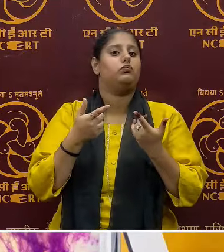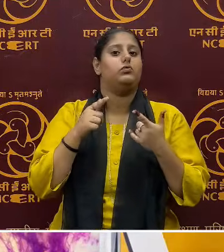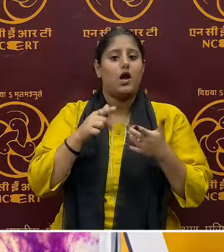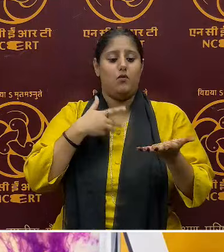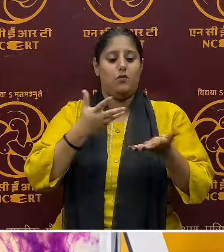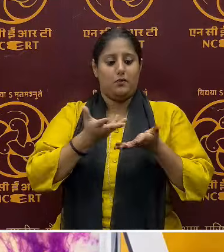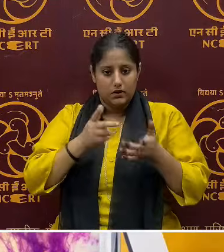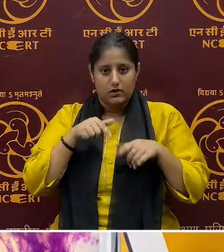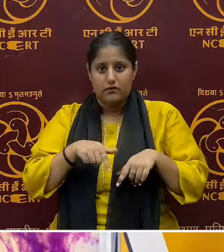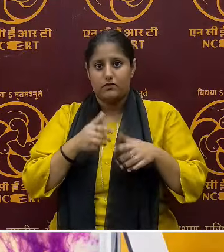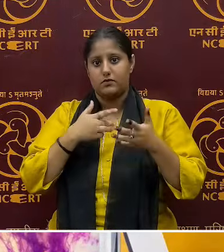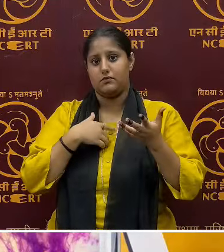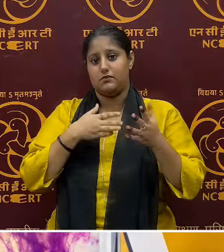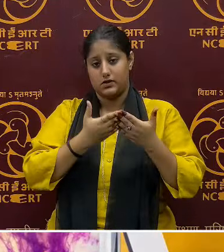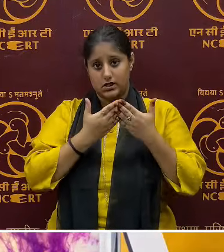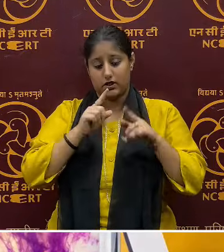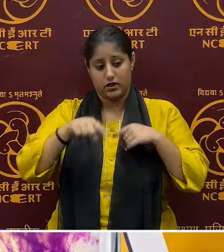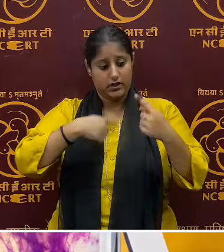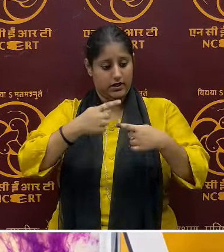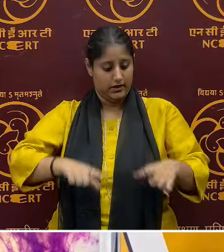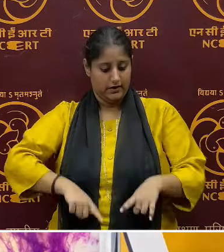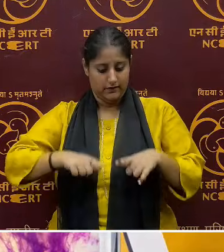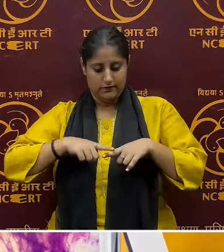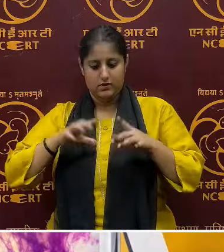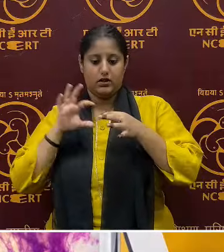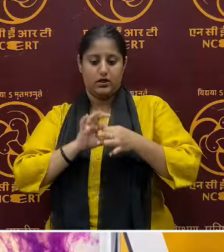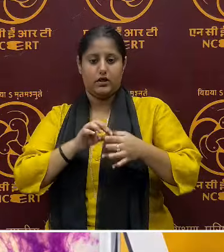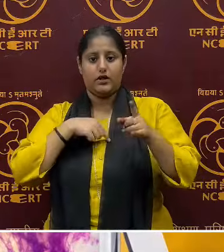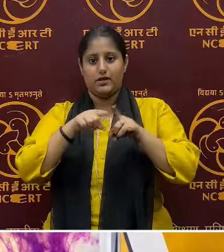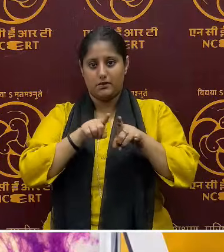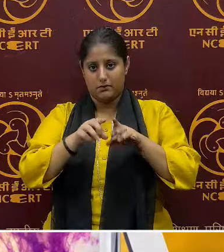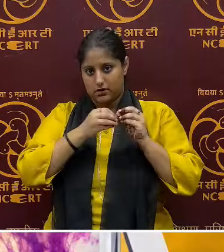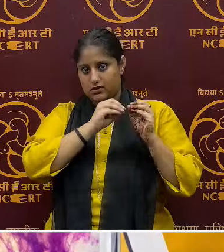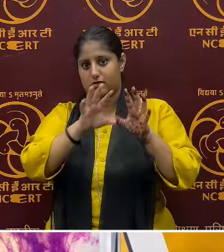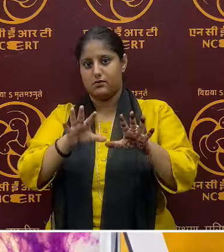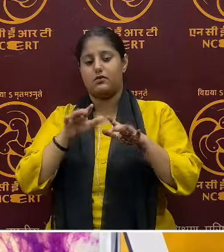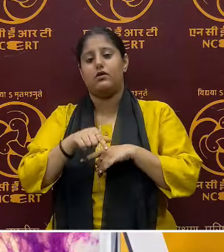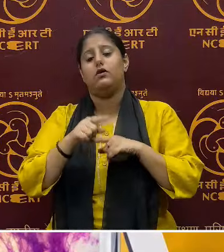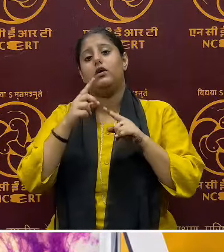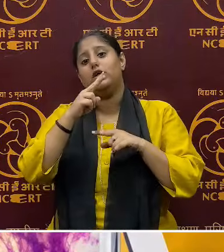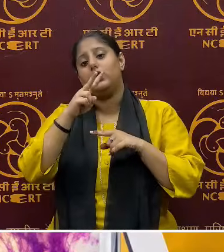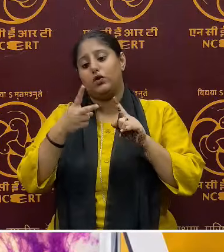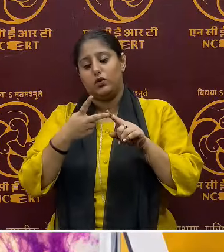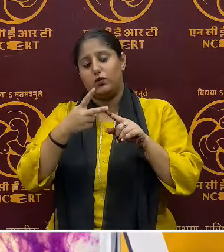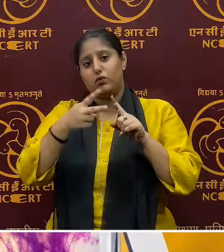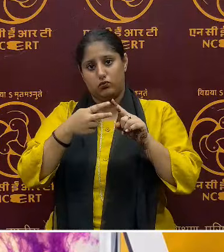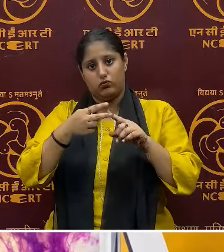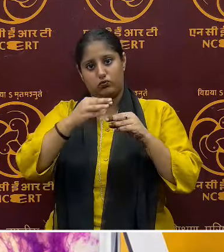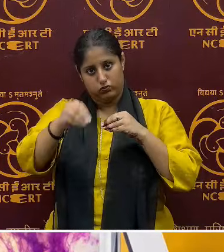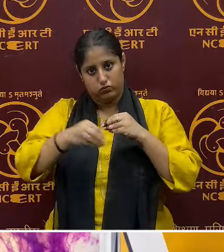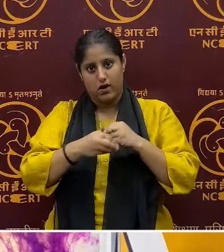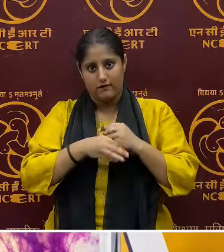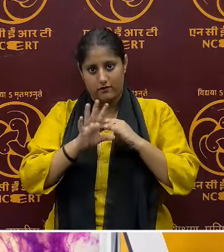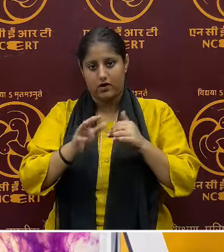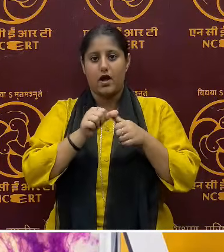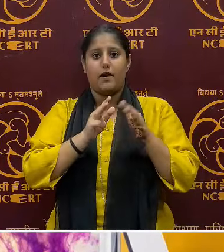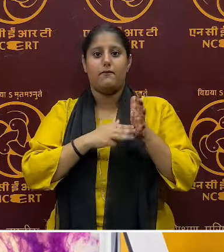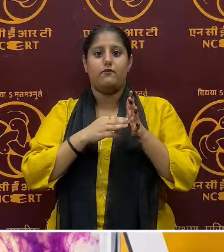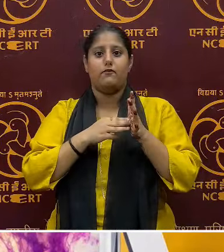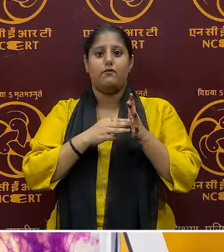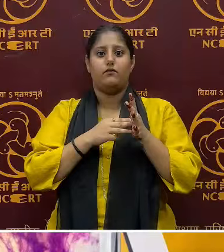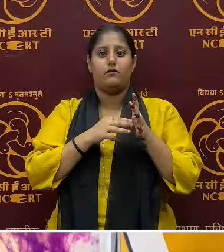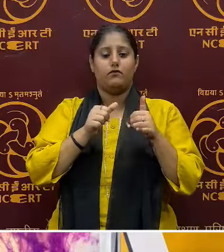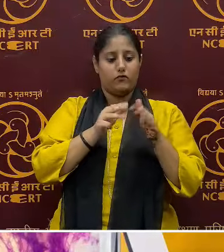study daily life examples also. And there are two other oxides also, amphoteric oxides and